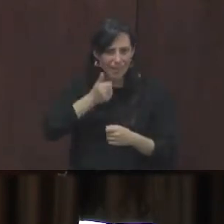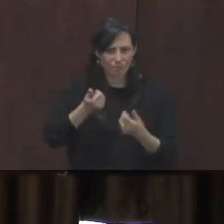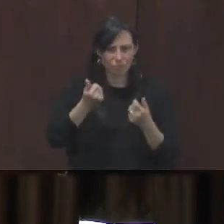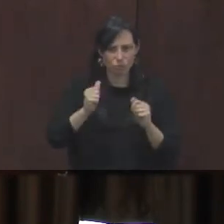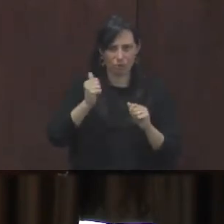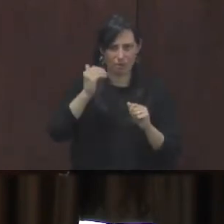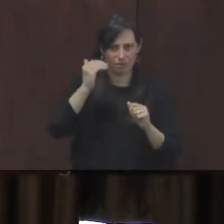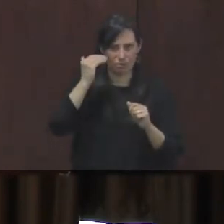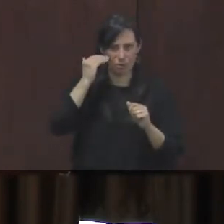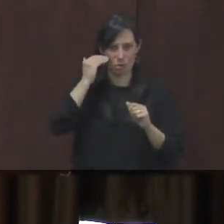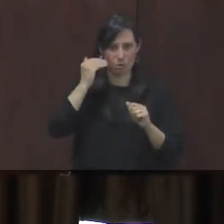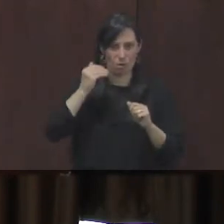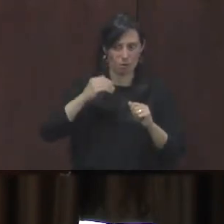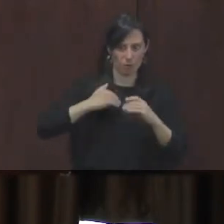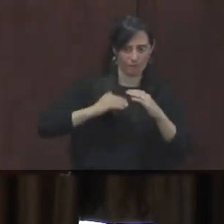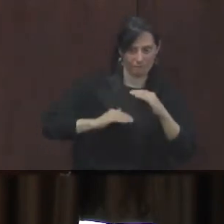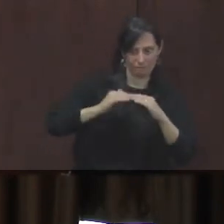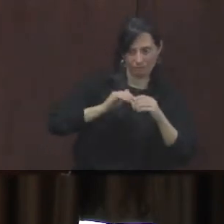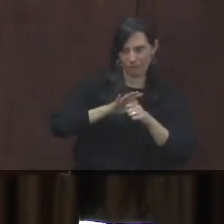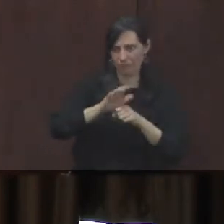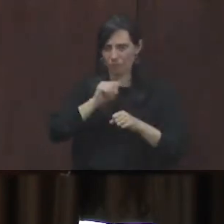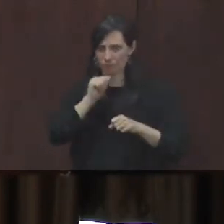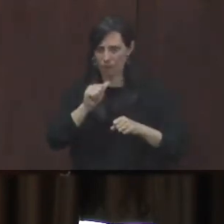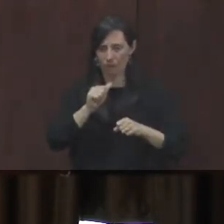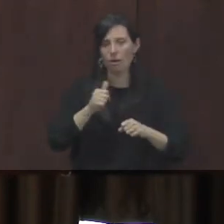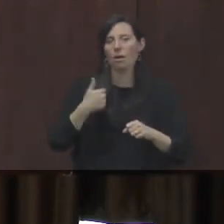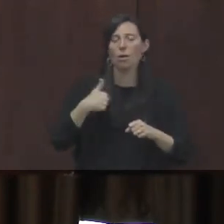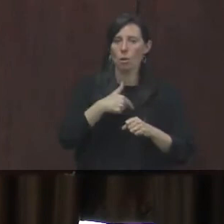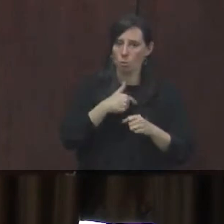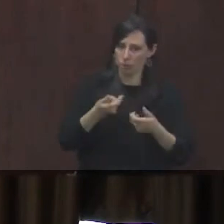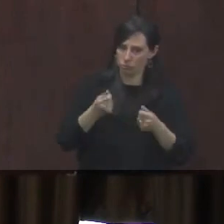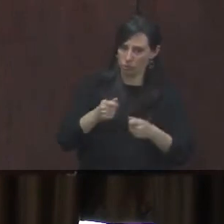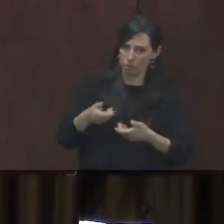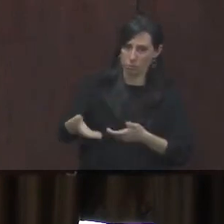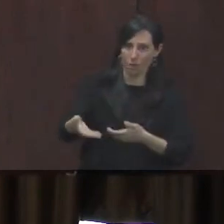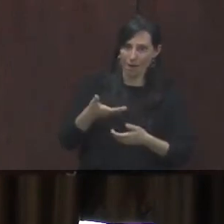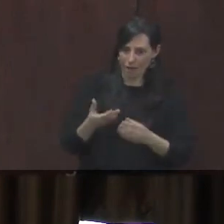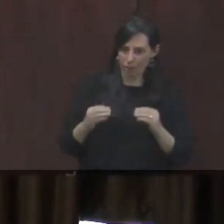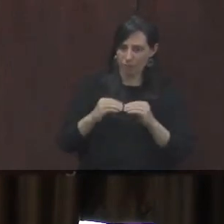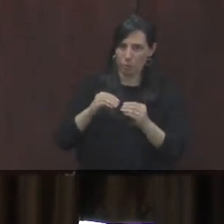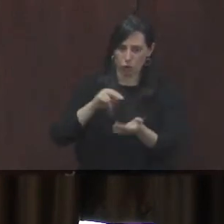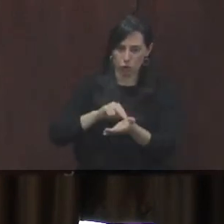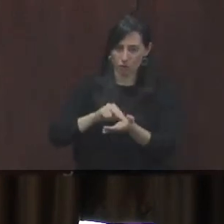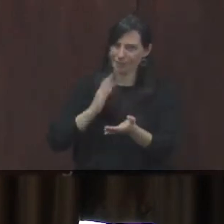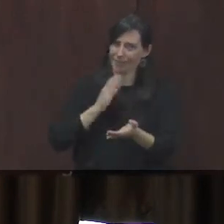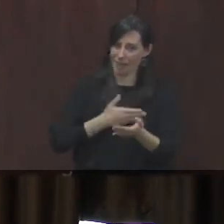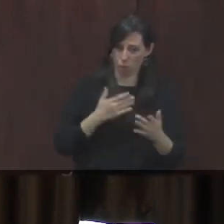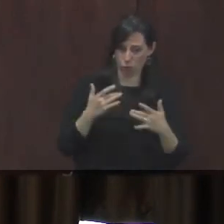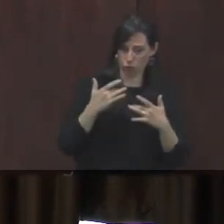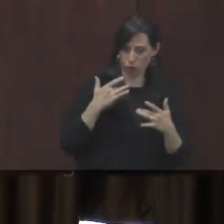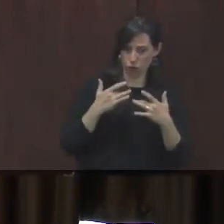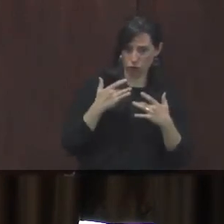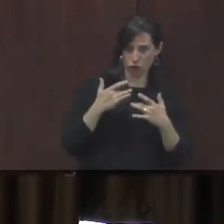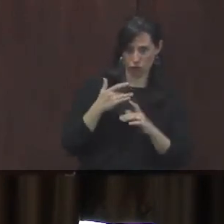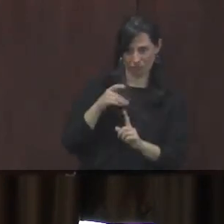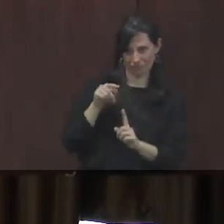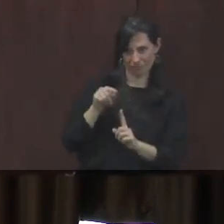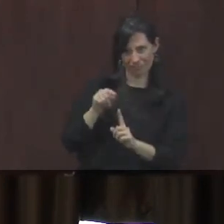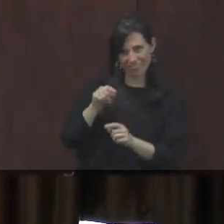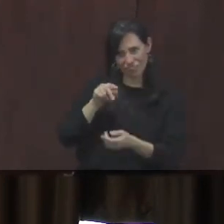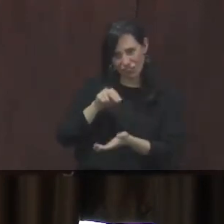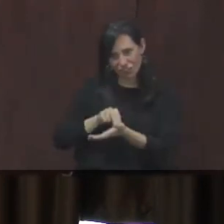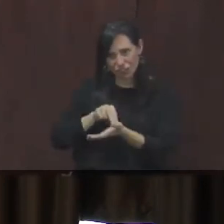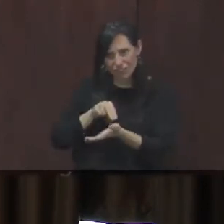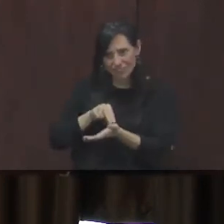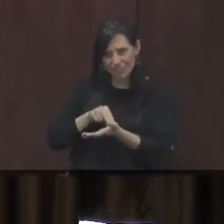met. We went on a big campaign to hire additional nursing staff. Our biggest concern is not beds or PPE. Right now it's nursing staff.